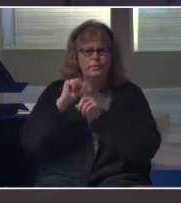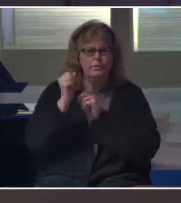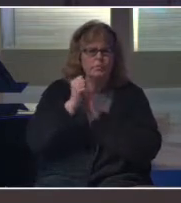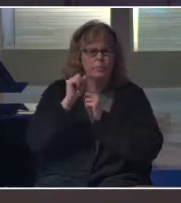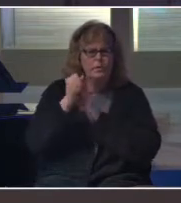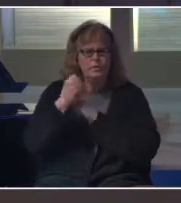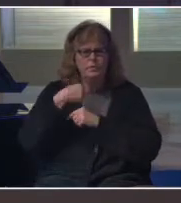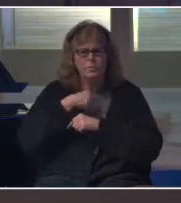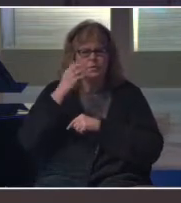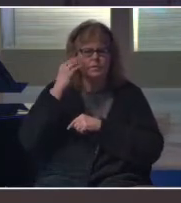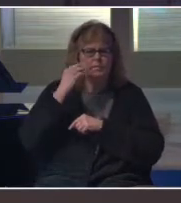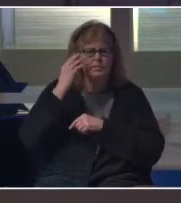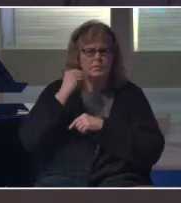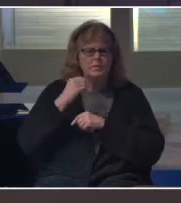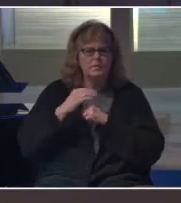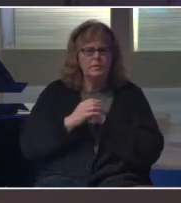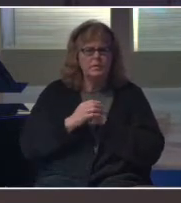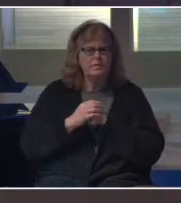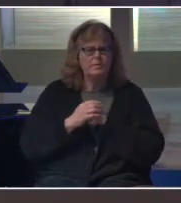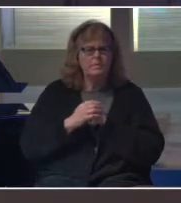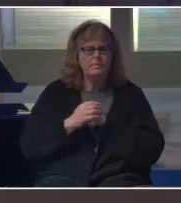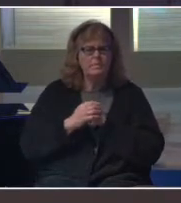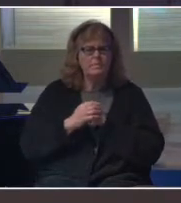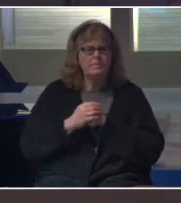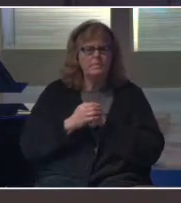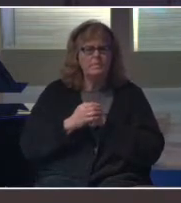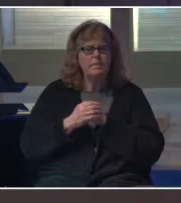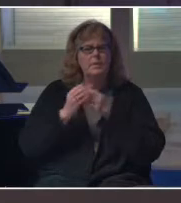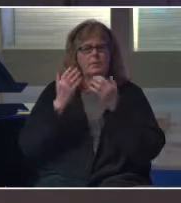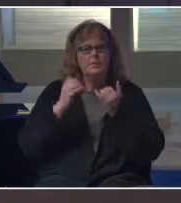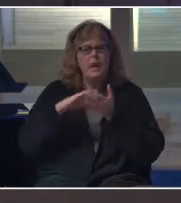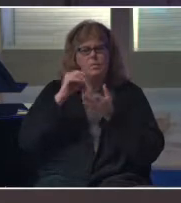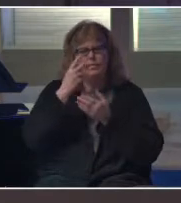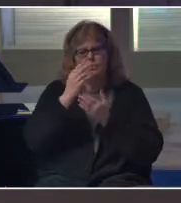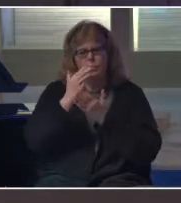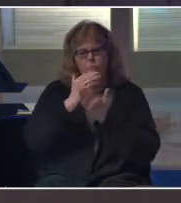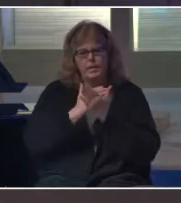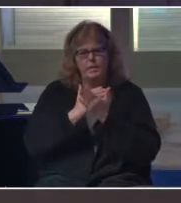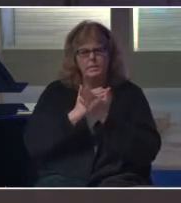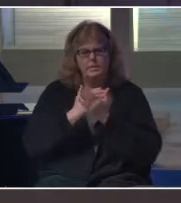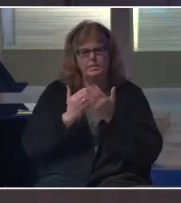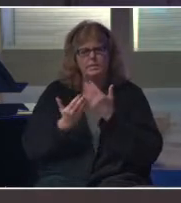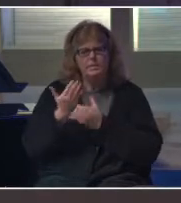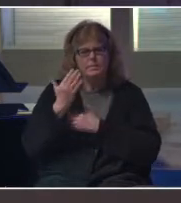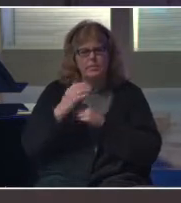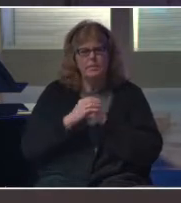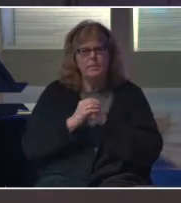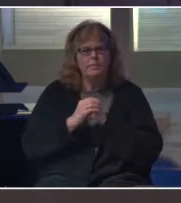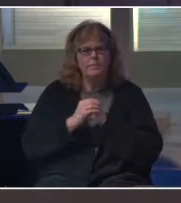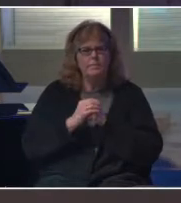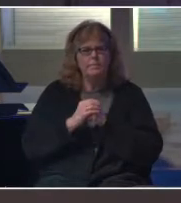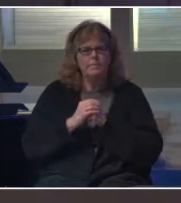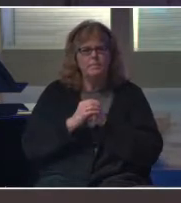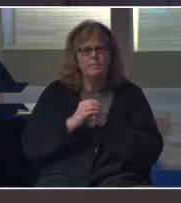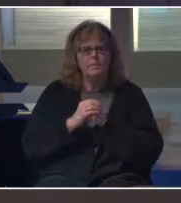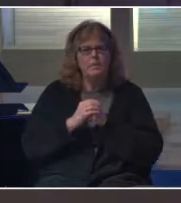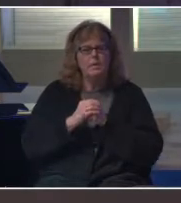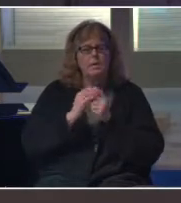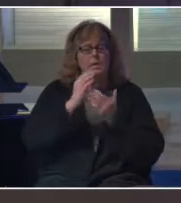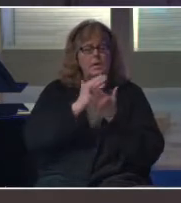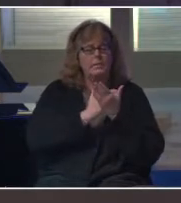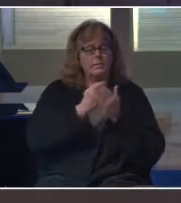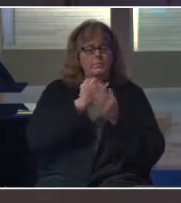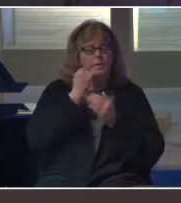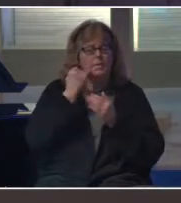we're experiencing. So now we've learned two lessons in our parsha this morning. The lesson from Isaac: when